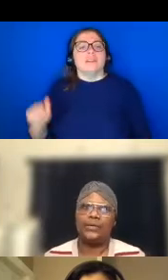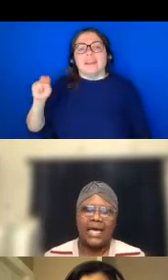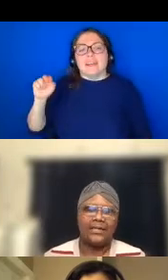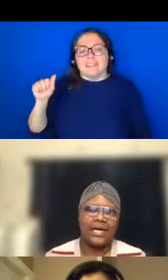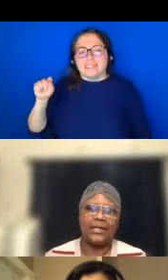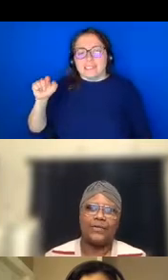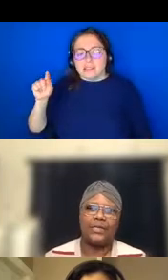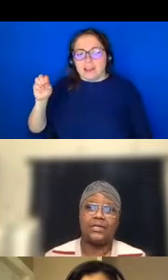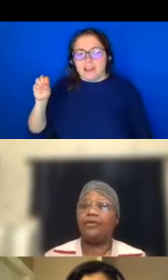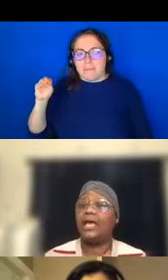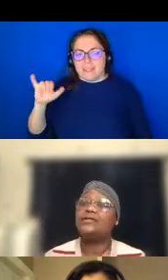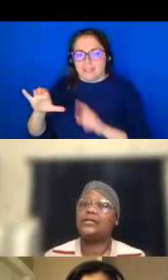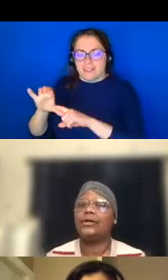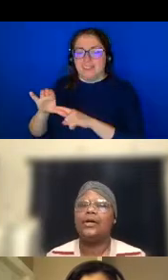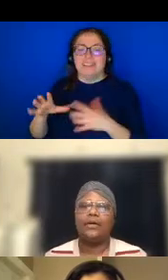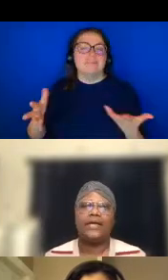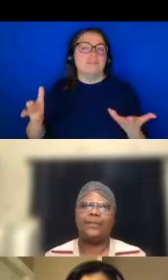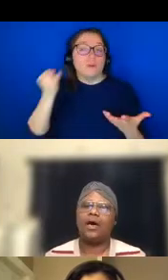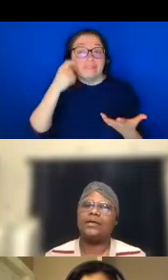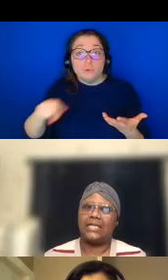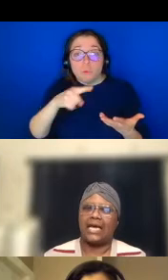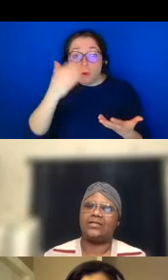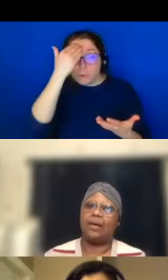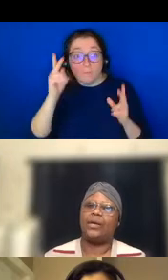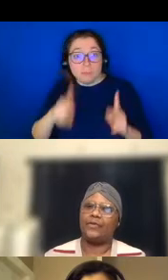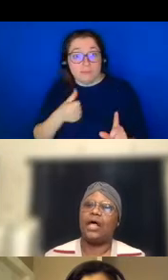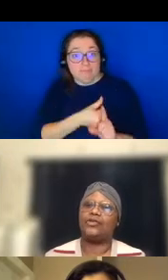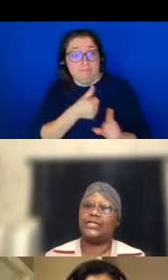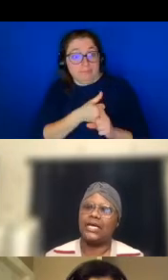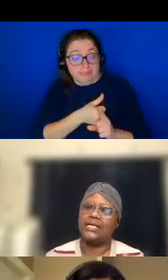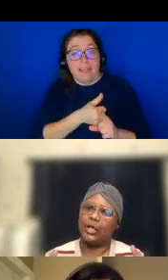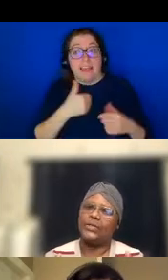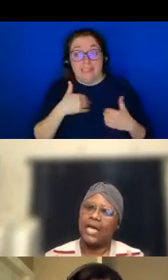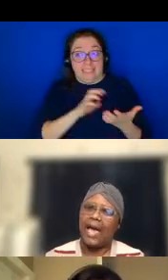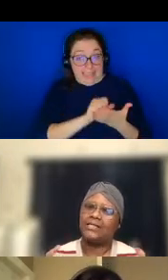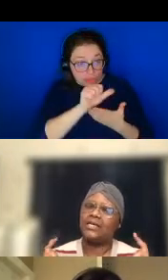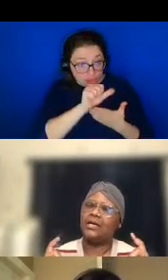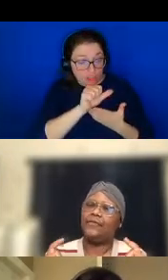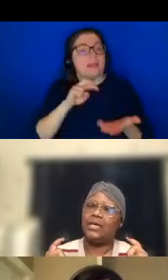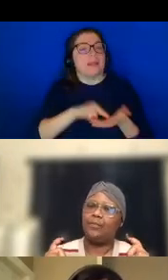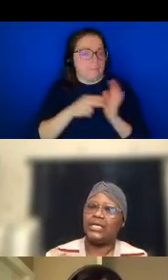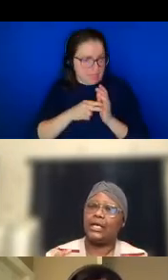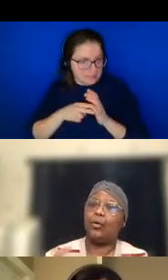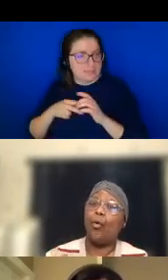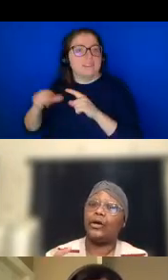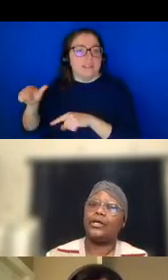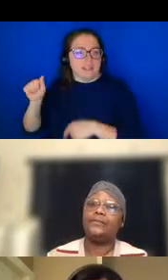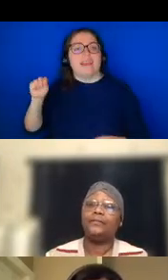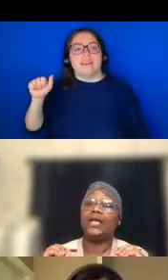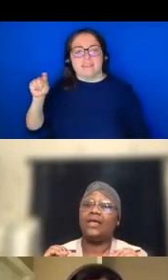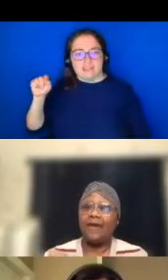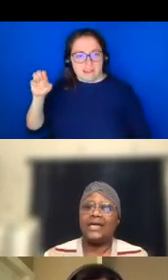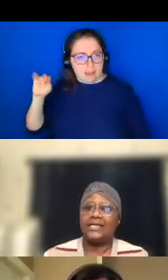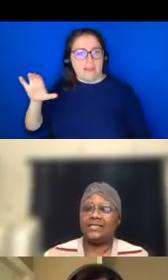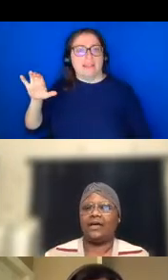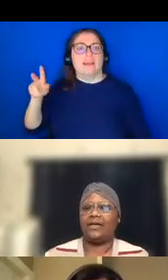who's had a diagnosis of cancer, that's because an anatomic pathologist has looked at the particular organ.